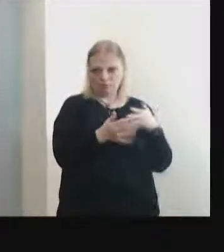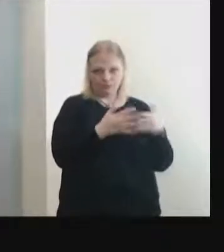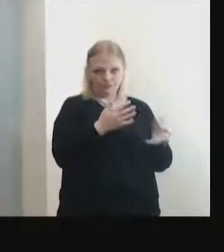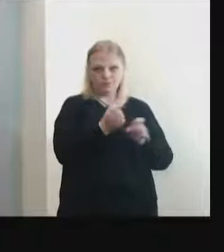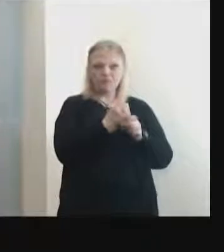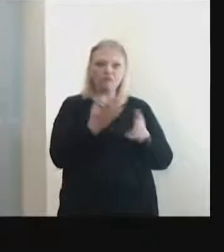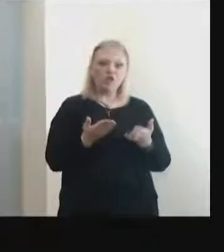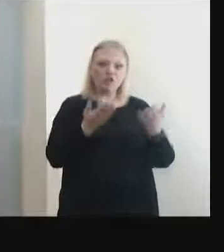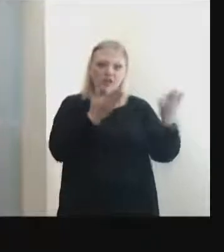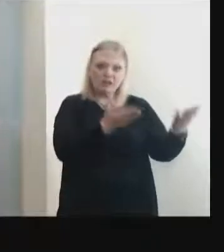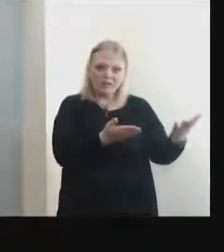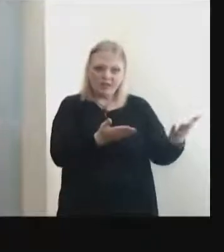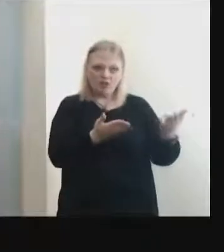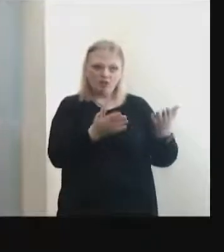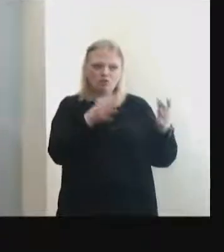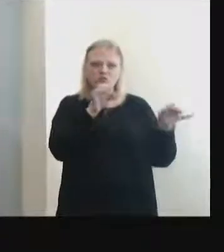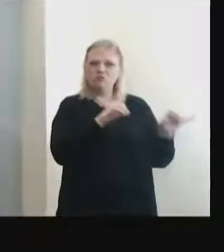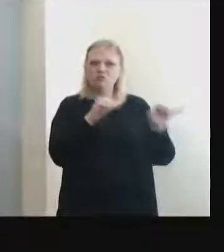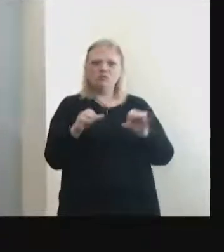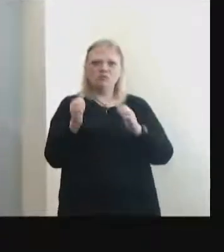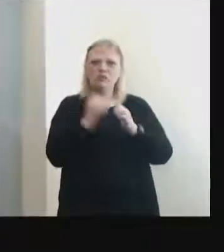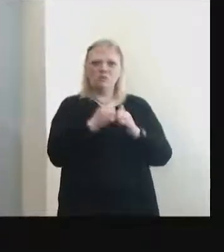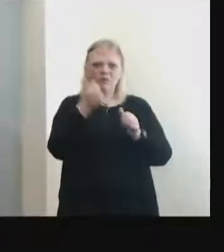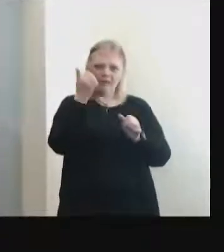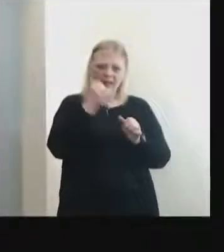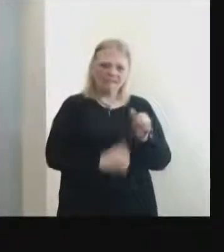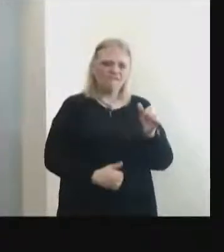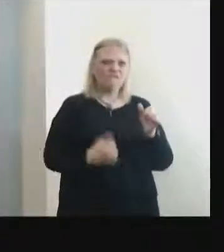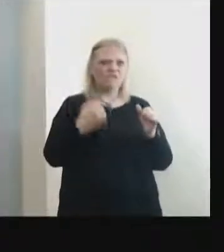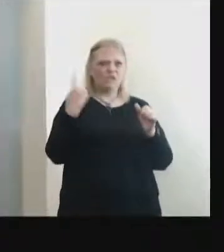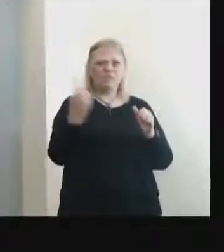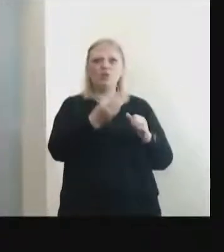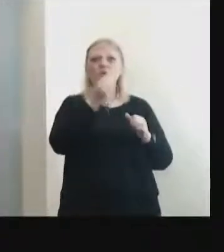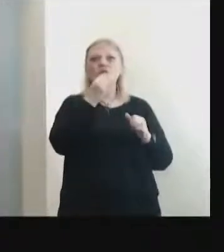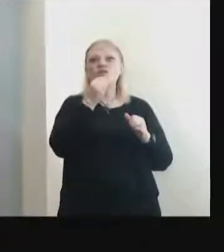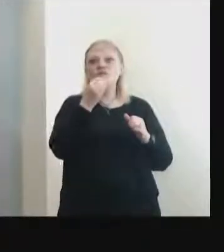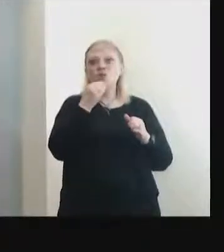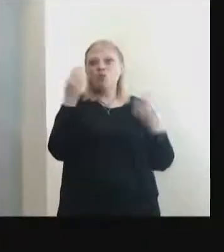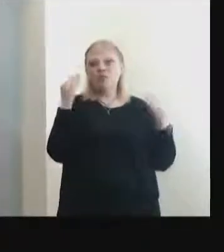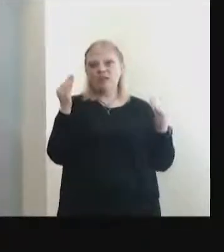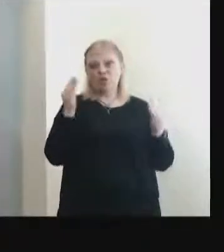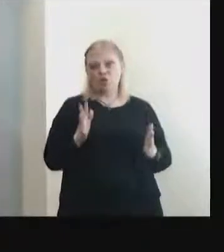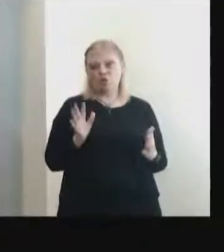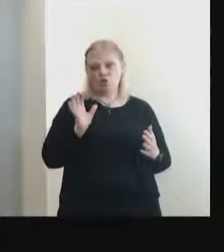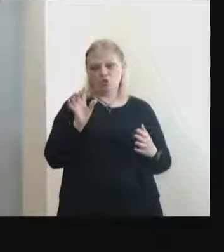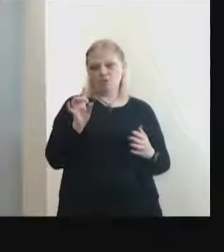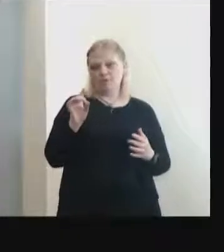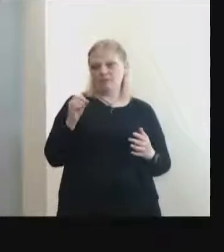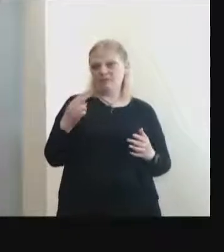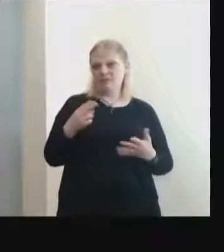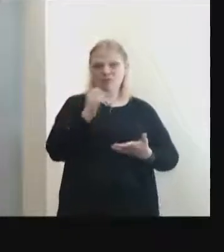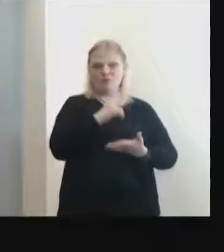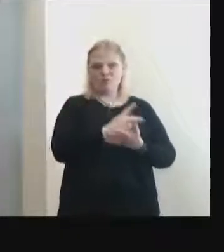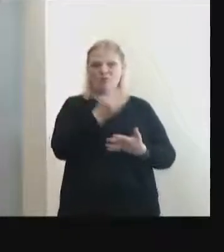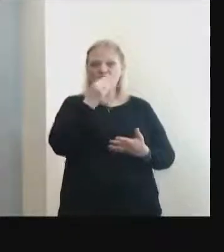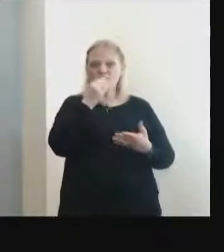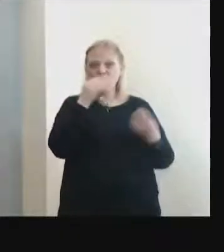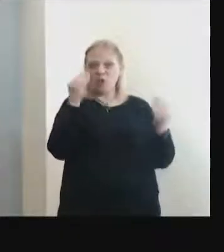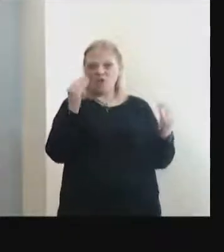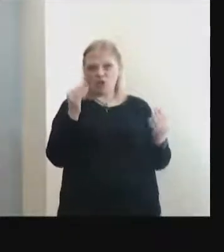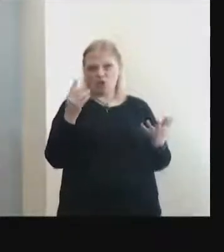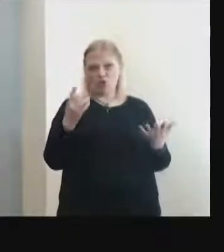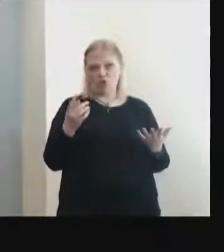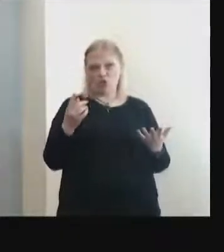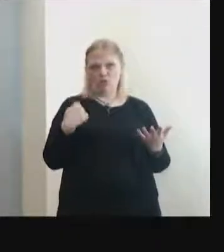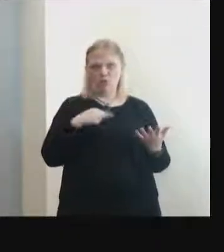making recommendations, just like we're going to have to do with every single one of the food vendors. I mean, our Department of Health approves the food vendors, so we'll have to go through